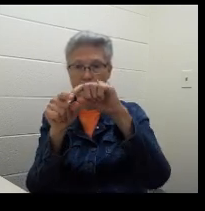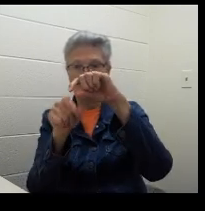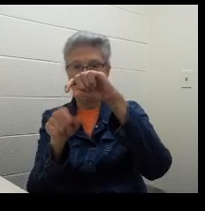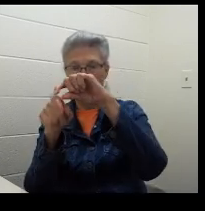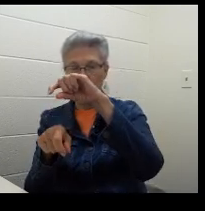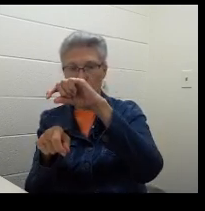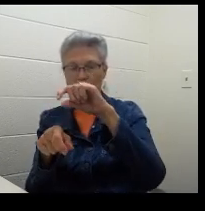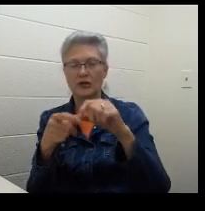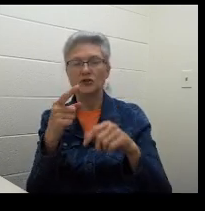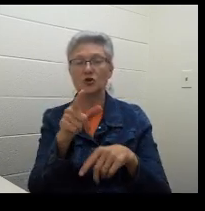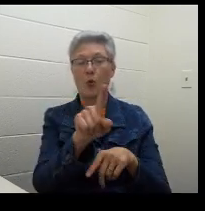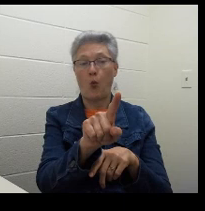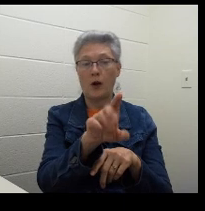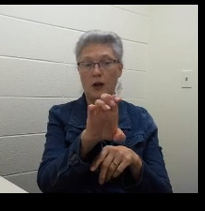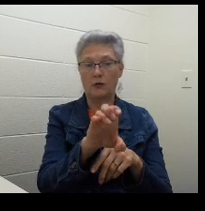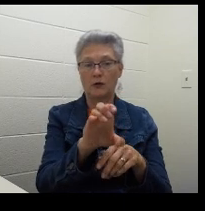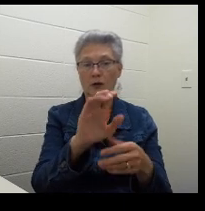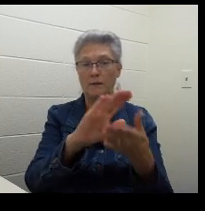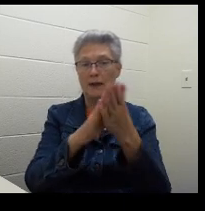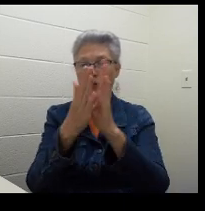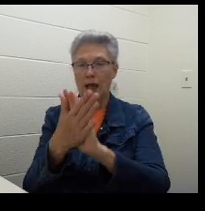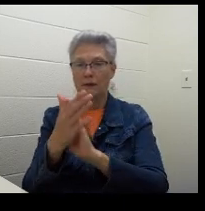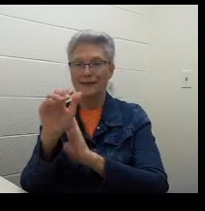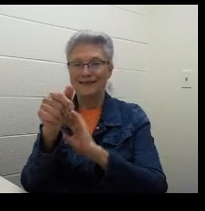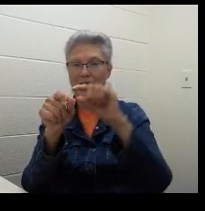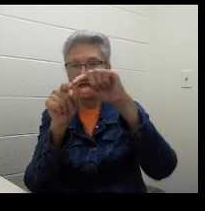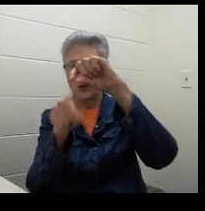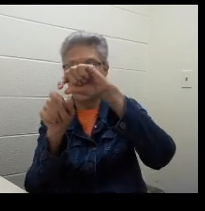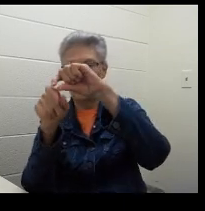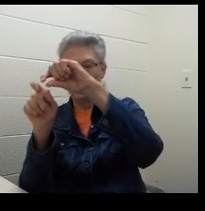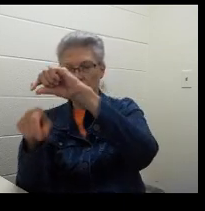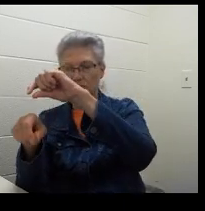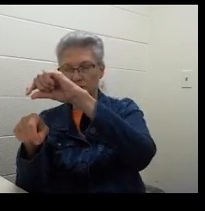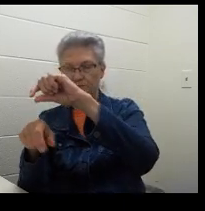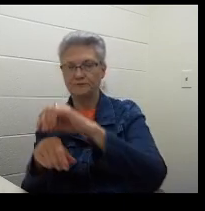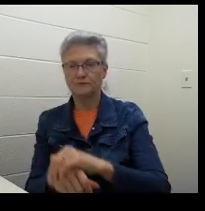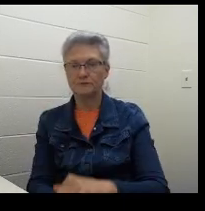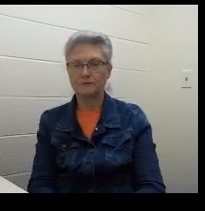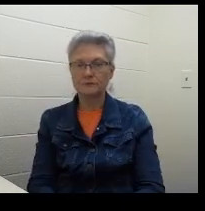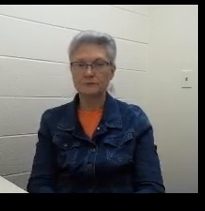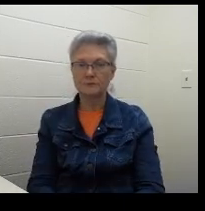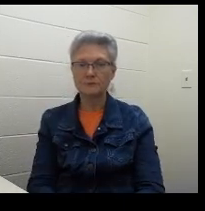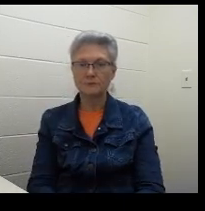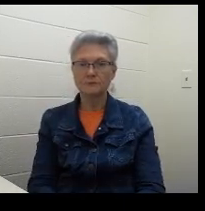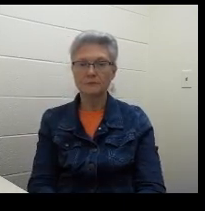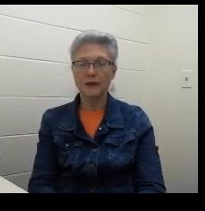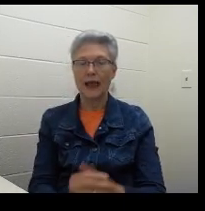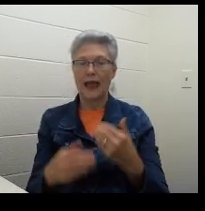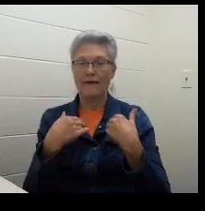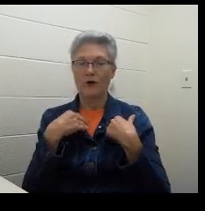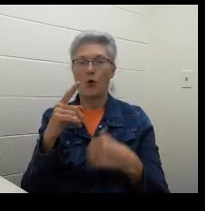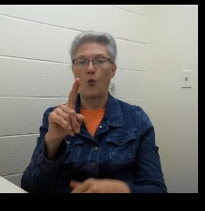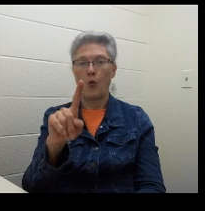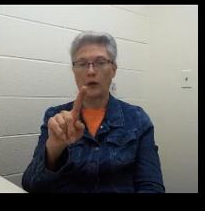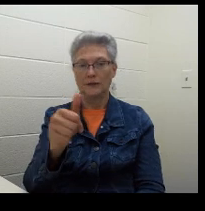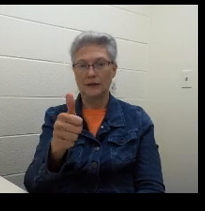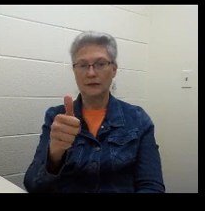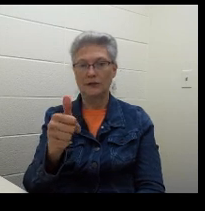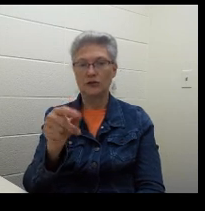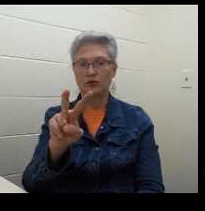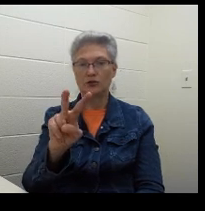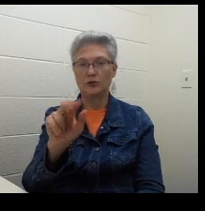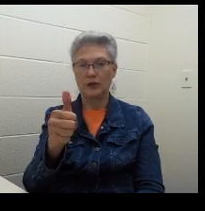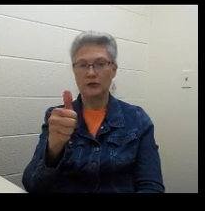So I just took 100 and I regrouped it into 10 tens. So now we have 1 10,